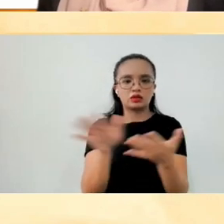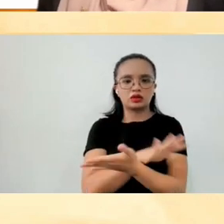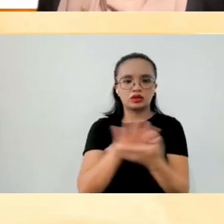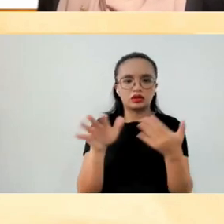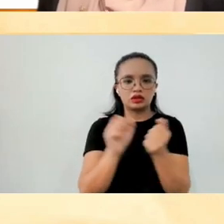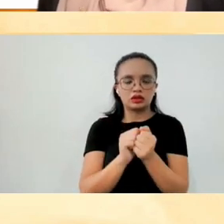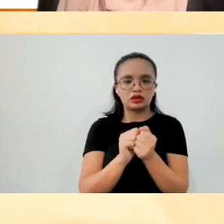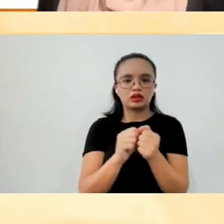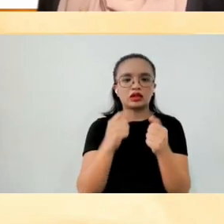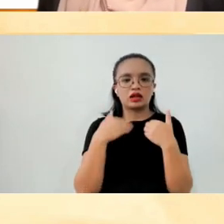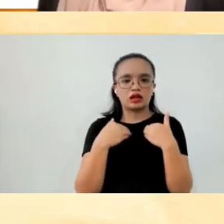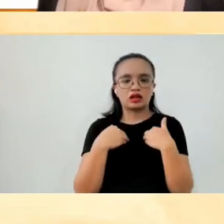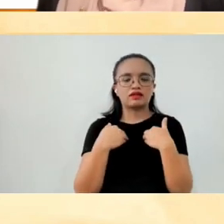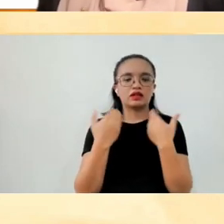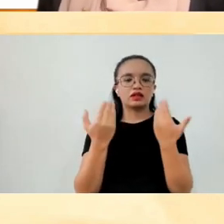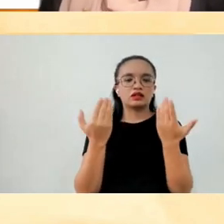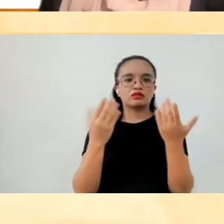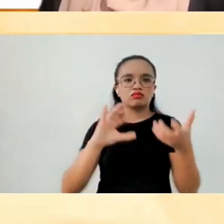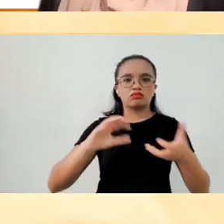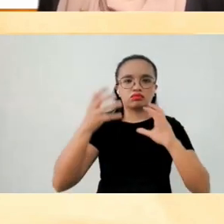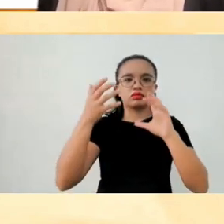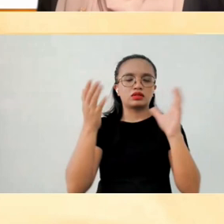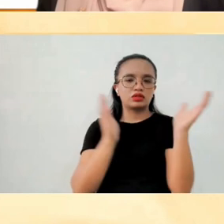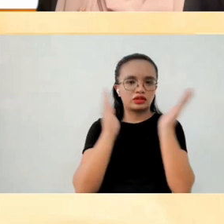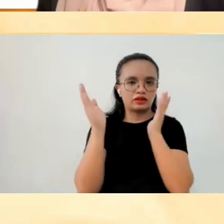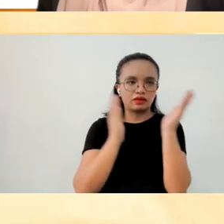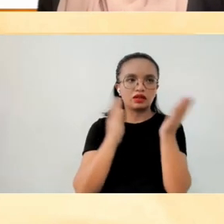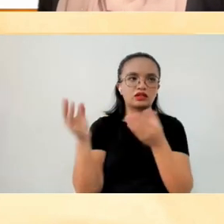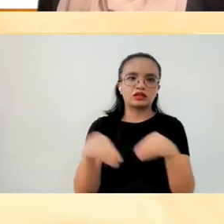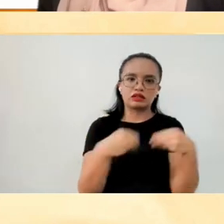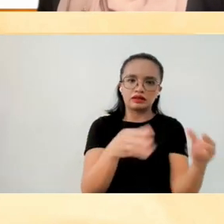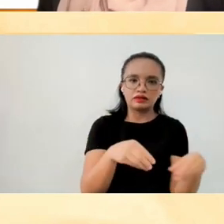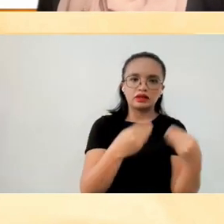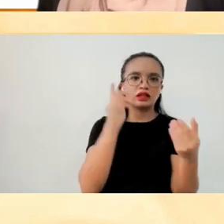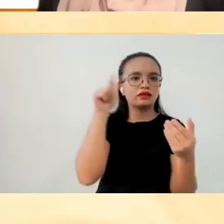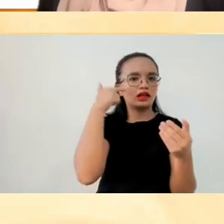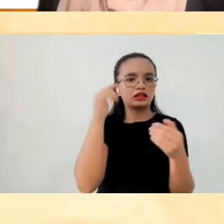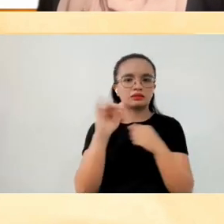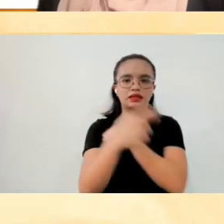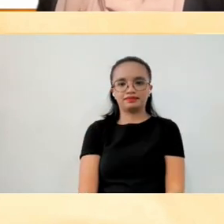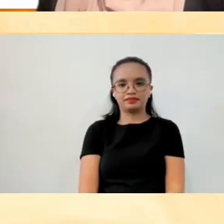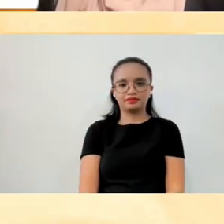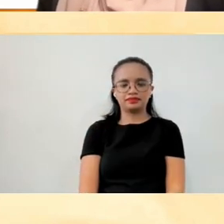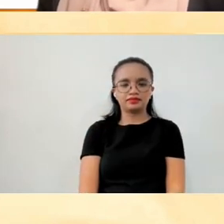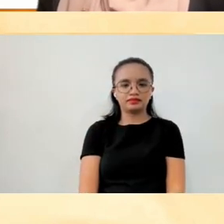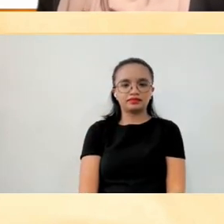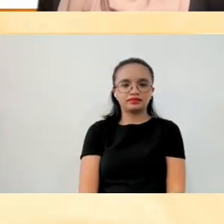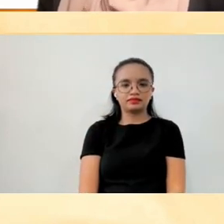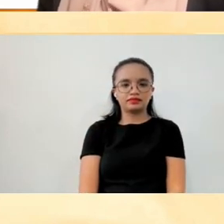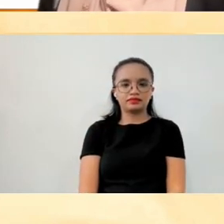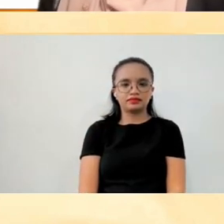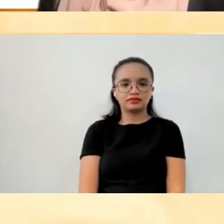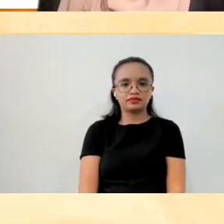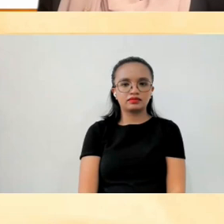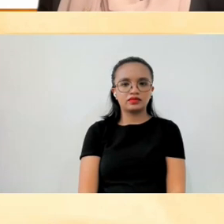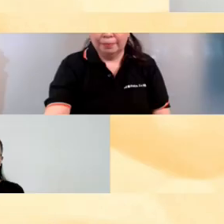disrupt service provision or service delivery by the government and regional development. So how do we